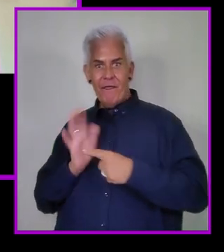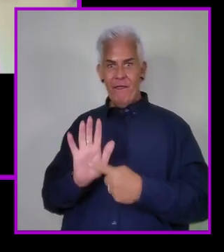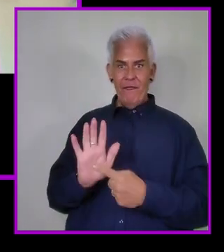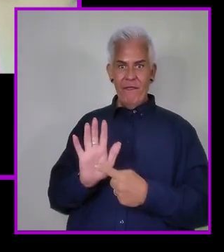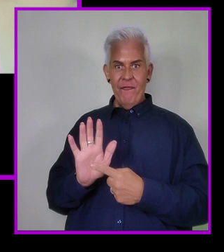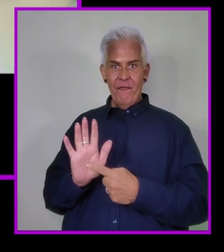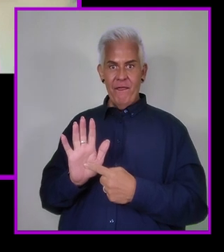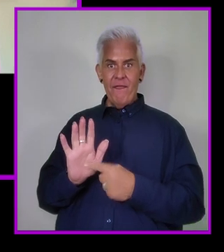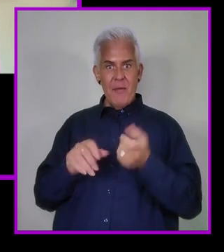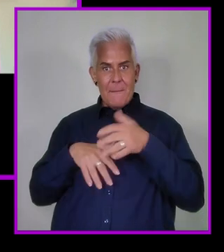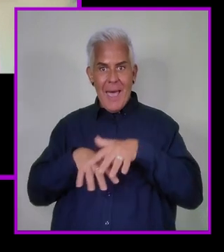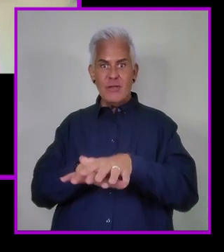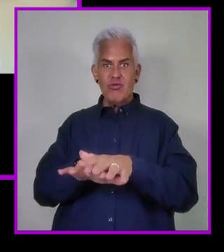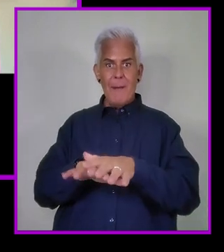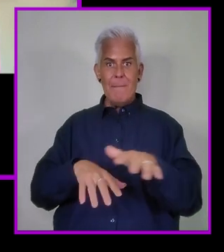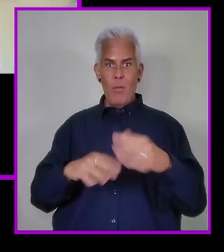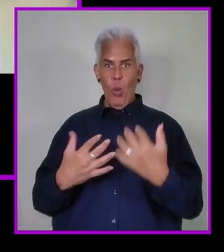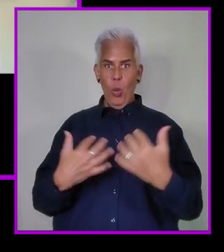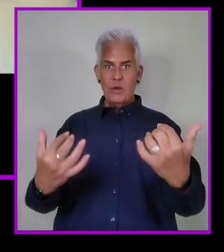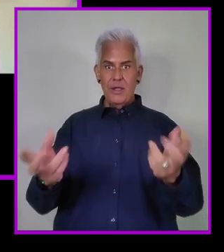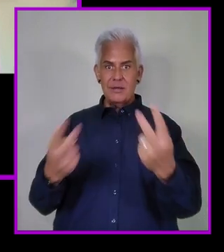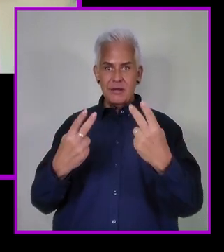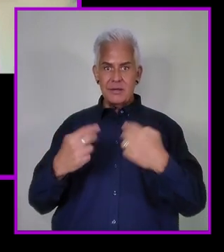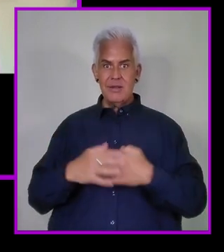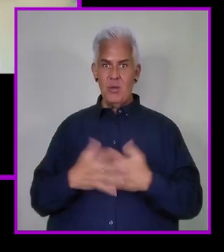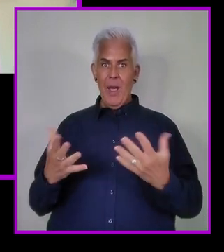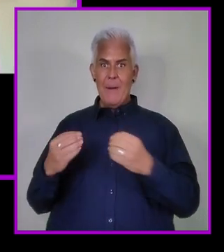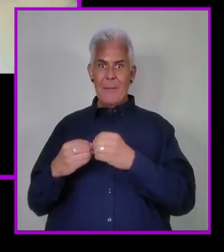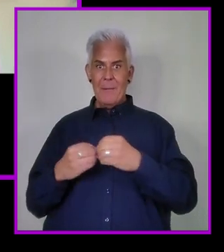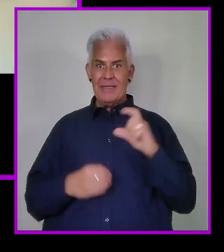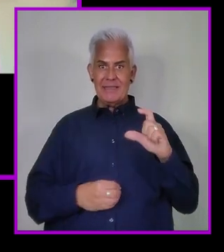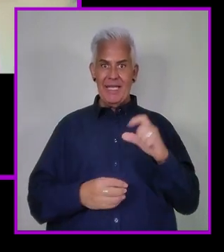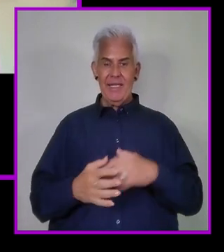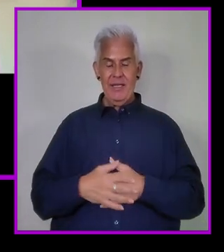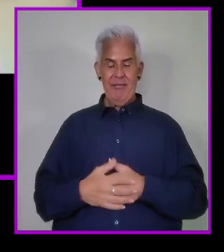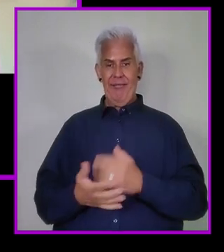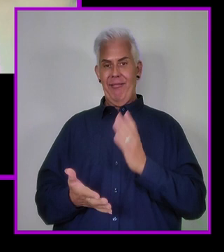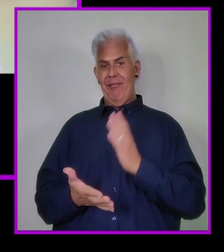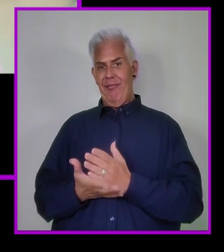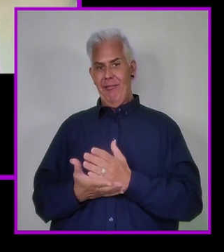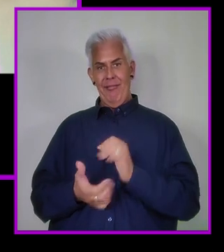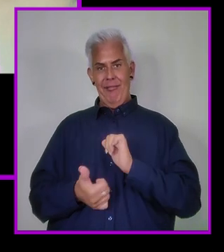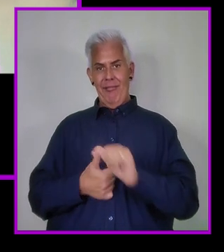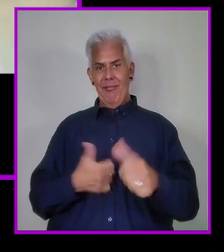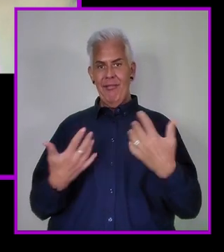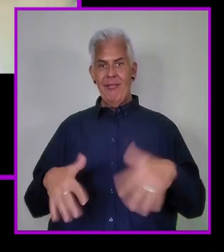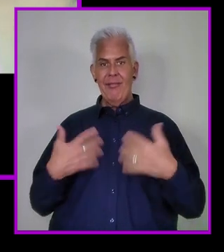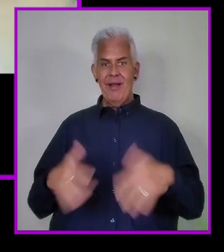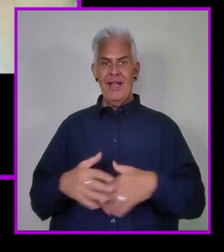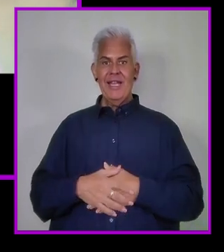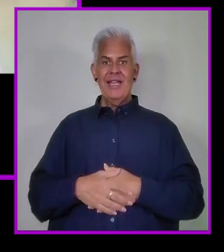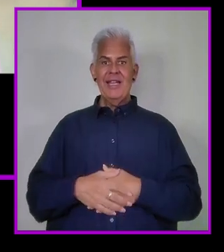big mainstream audience on BBC. That was definitely a highlight. My work